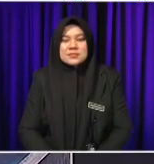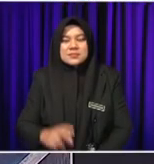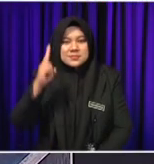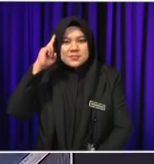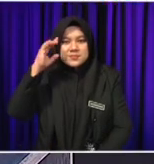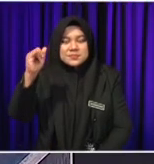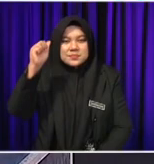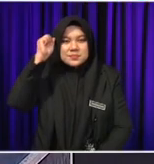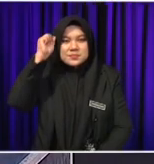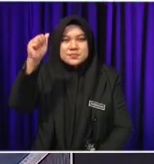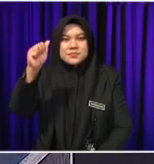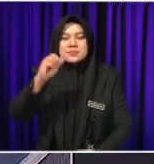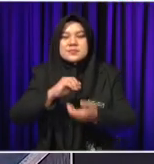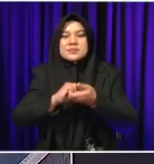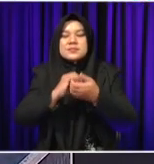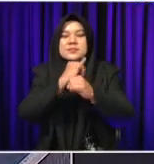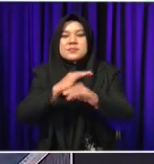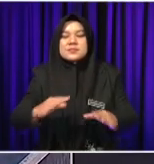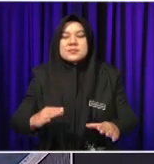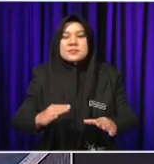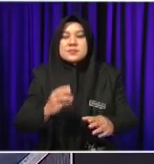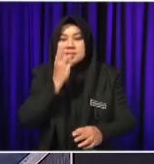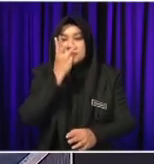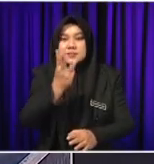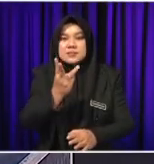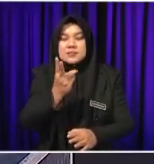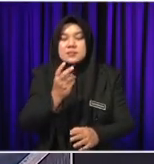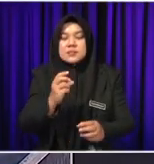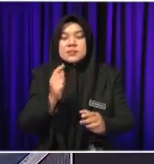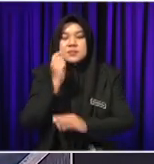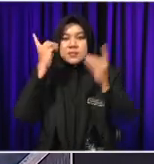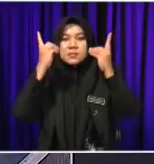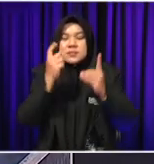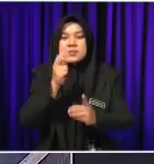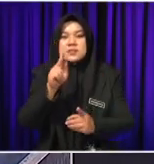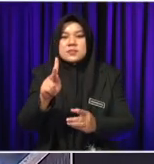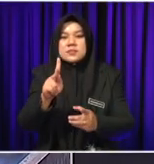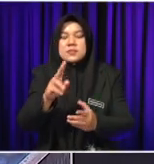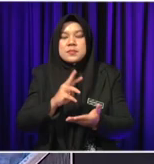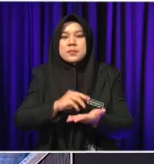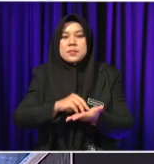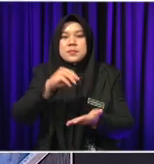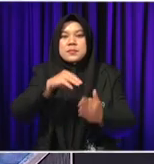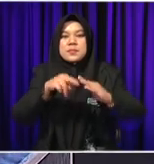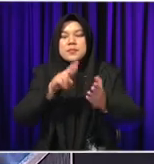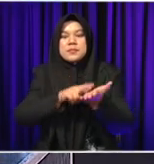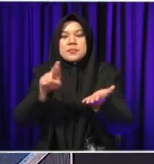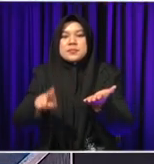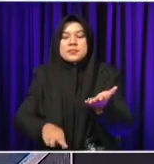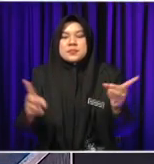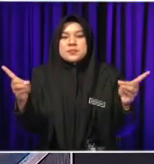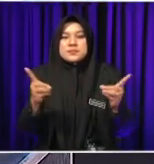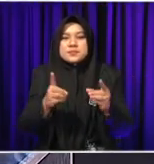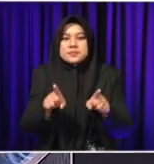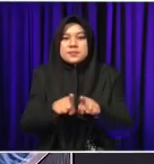Hi, Assalamualaikum and Salam Sejahtera. You're watching Didik TV KPM for our slot Menengah Rendah. And today with me,